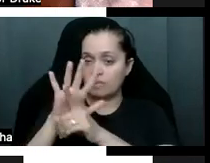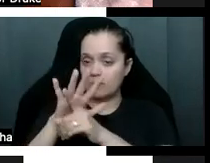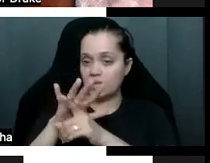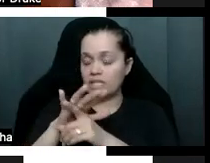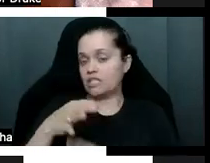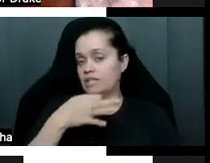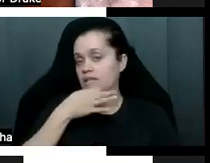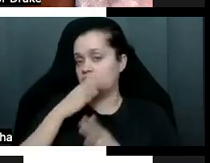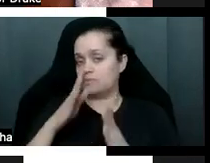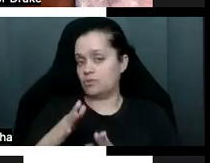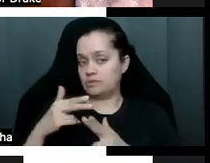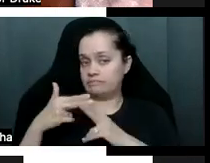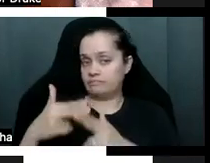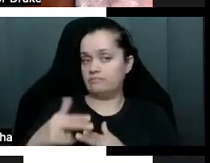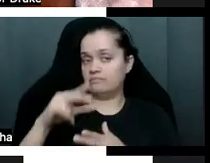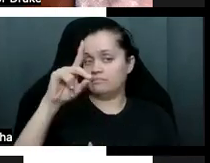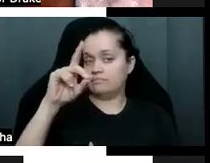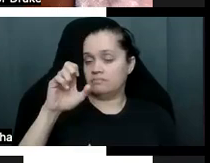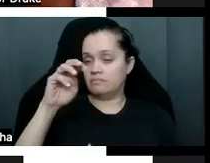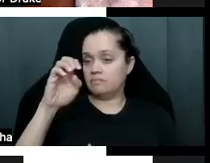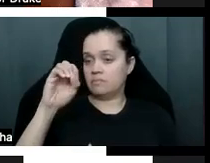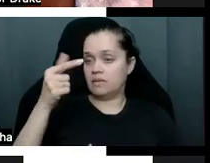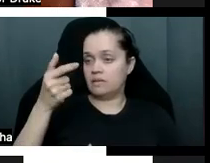them demographers, right,